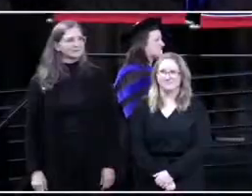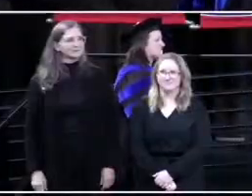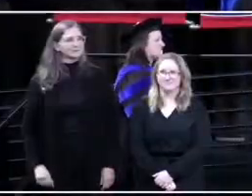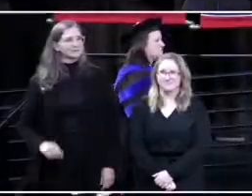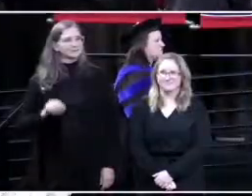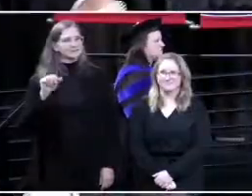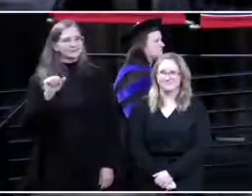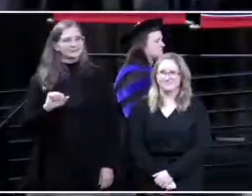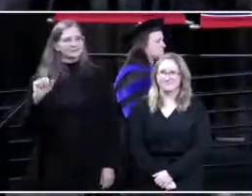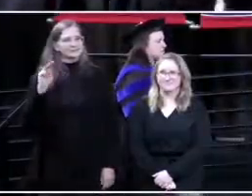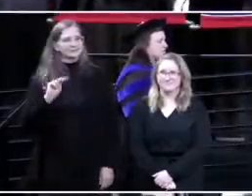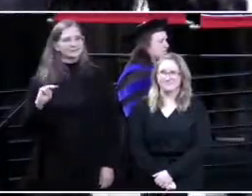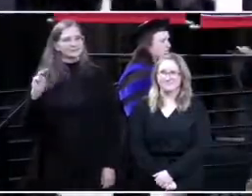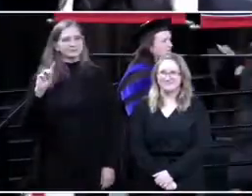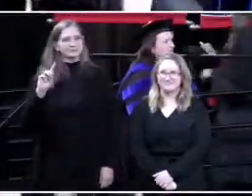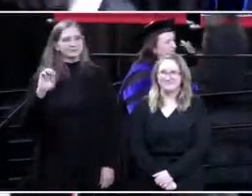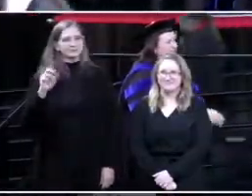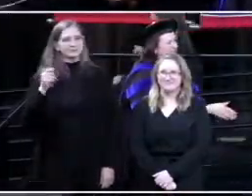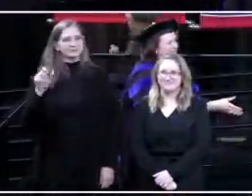Ansley Morgan DeCenzo.